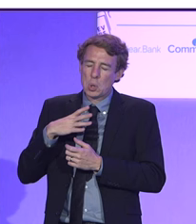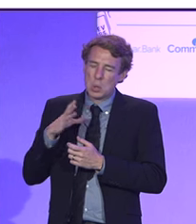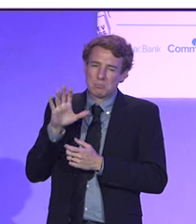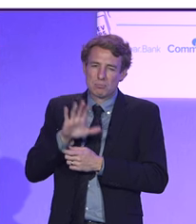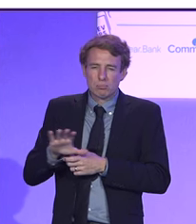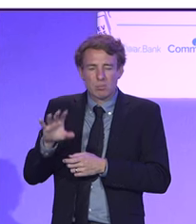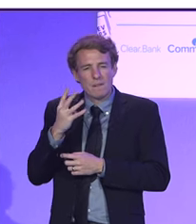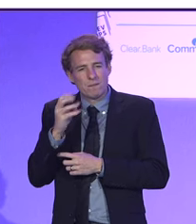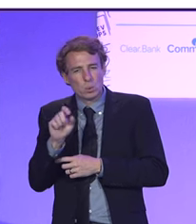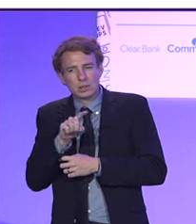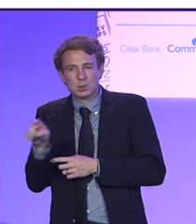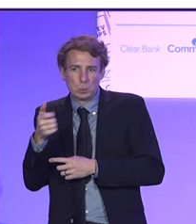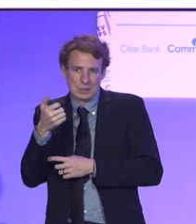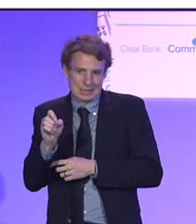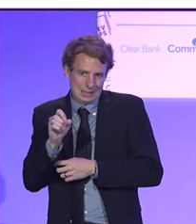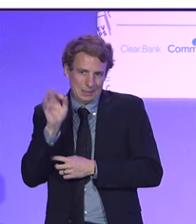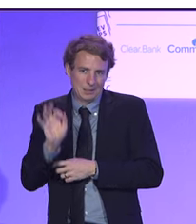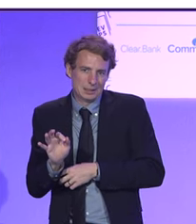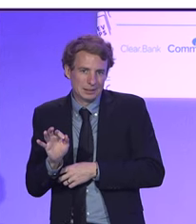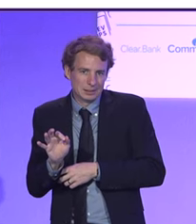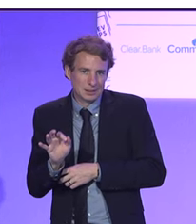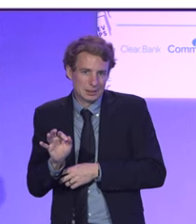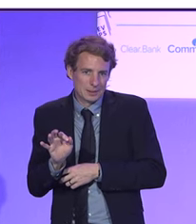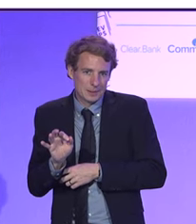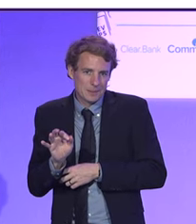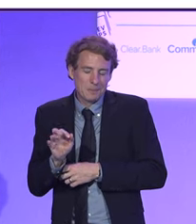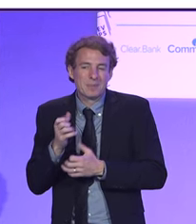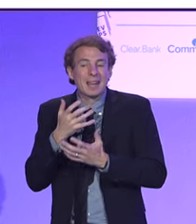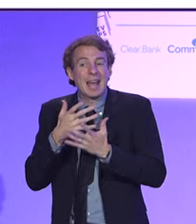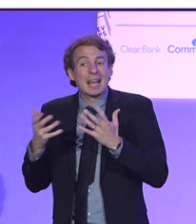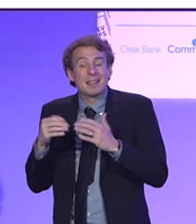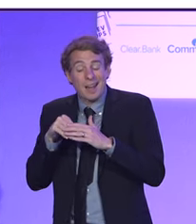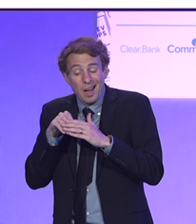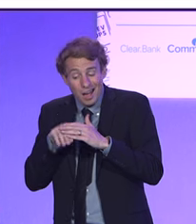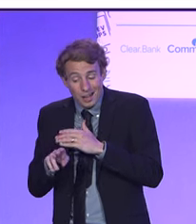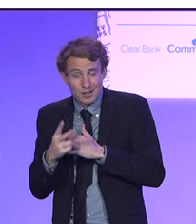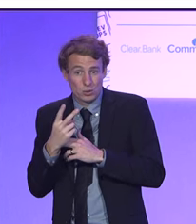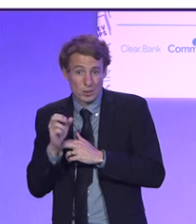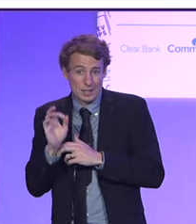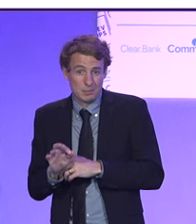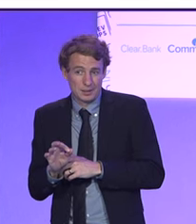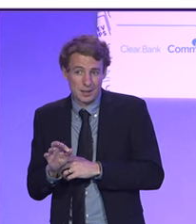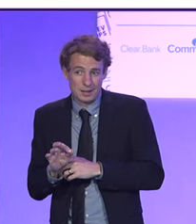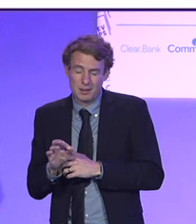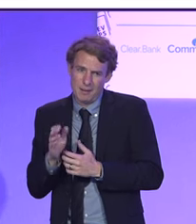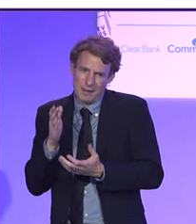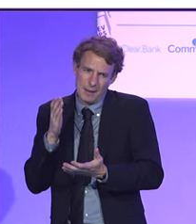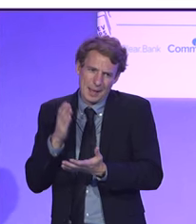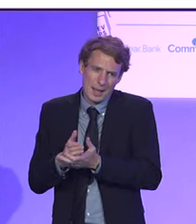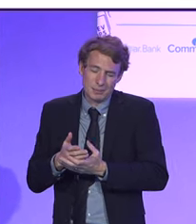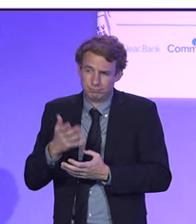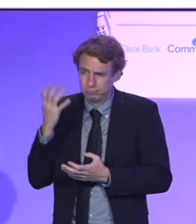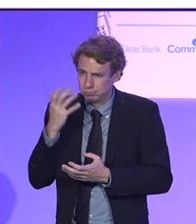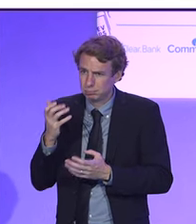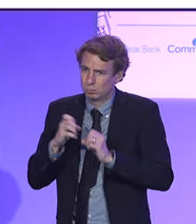between 40 and 60%. If you run anything below 20%, you're